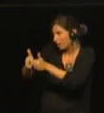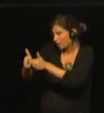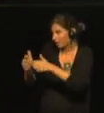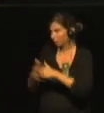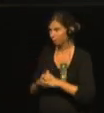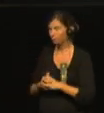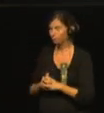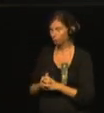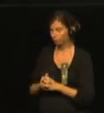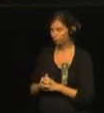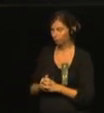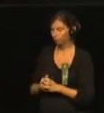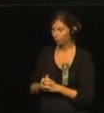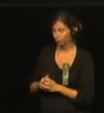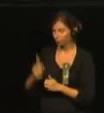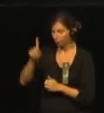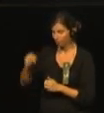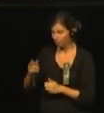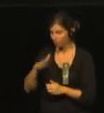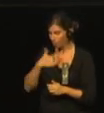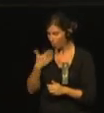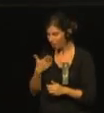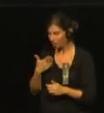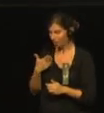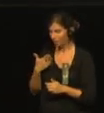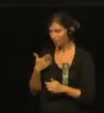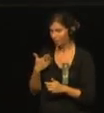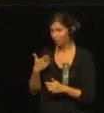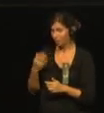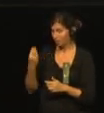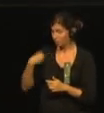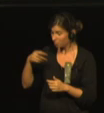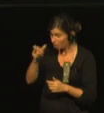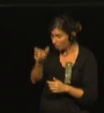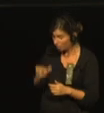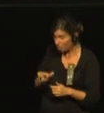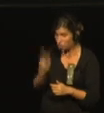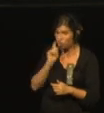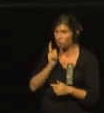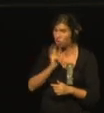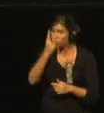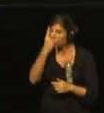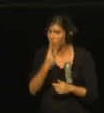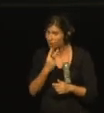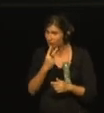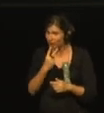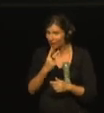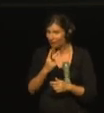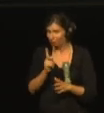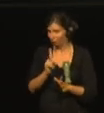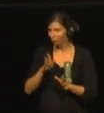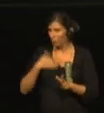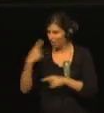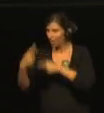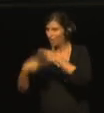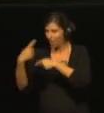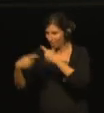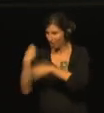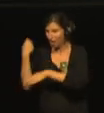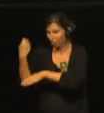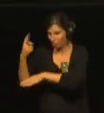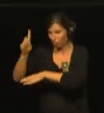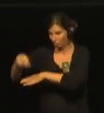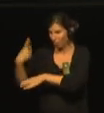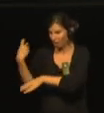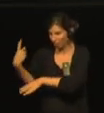mean that not only the person with deafblindness himself, but also family, relatives, friends, that they will need